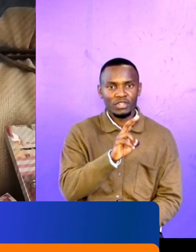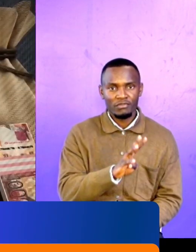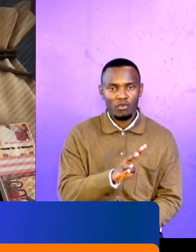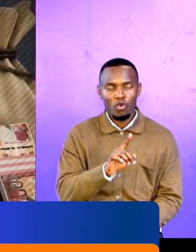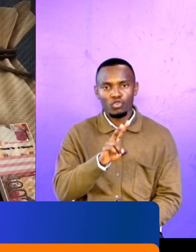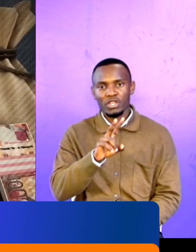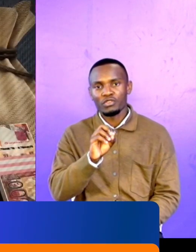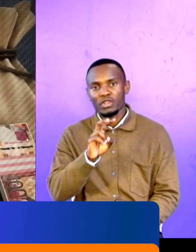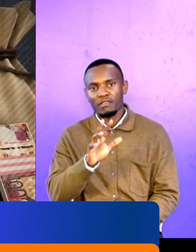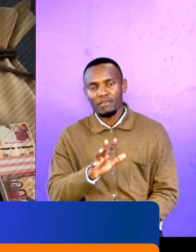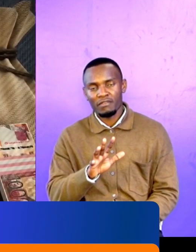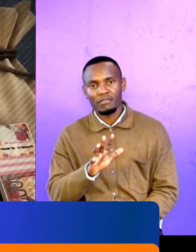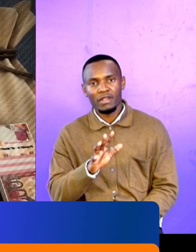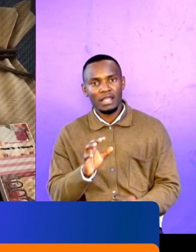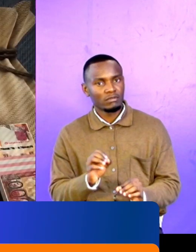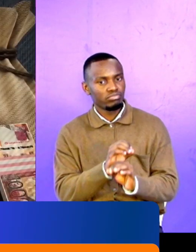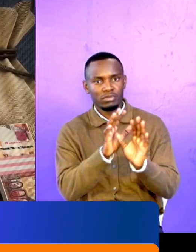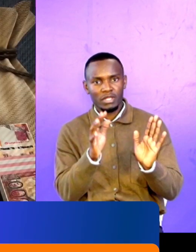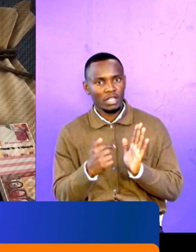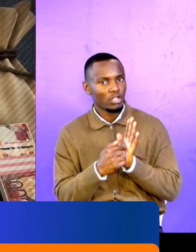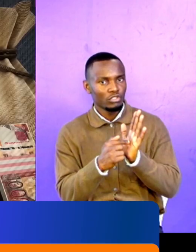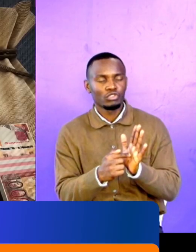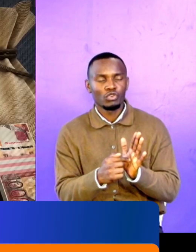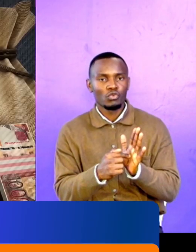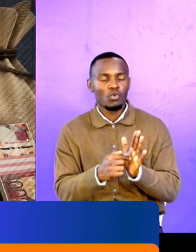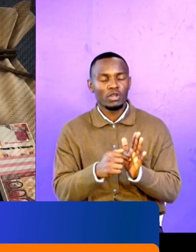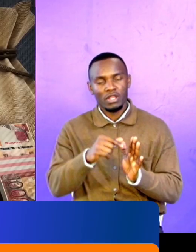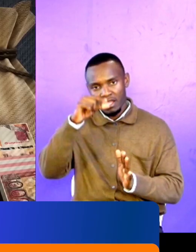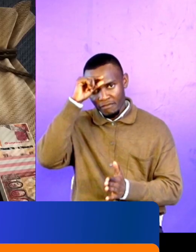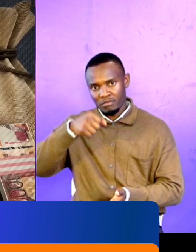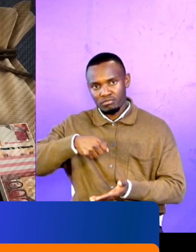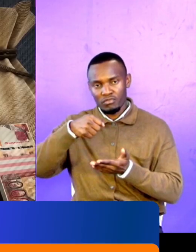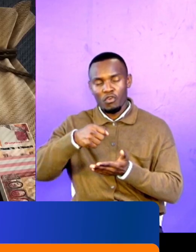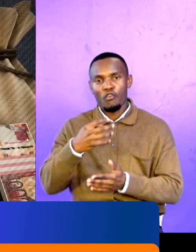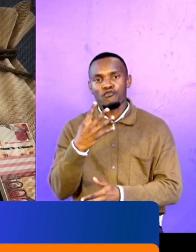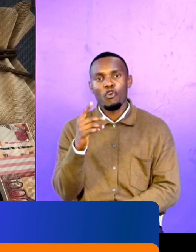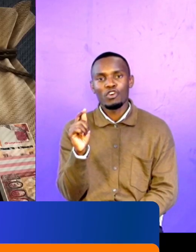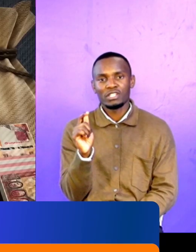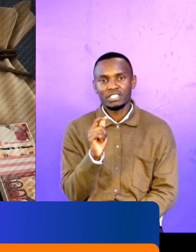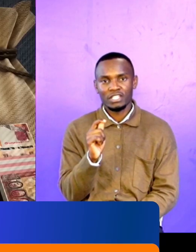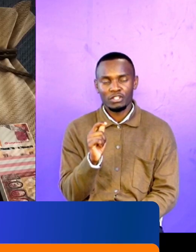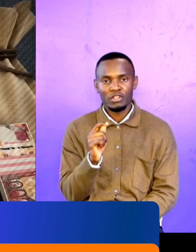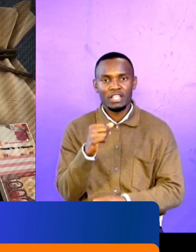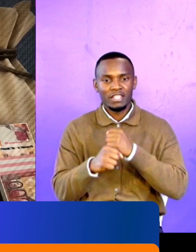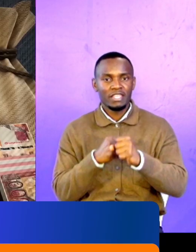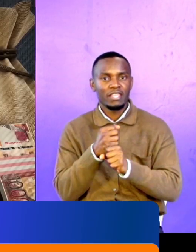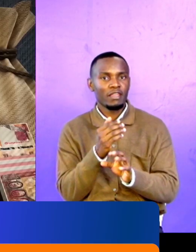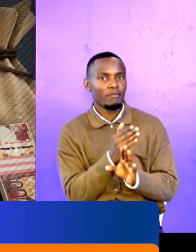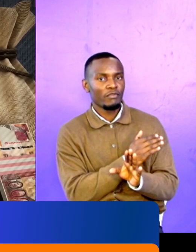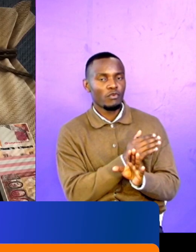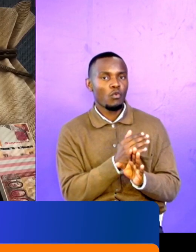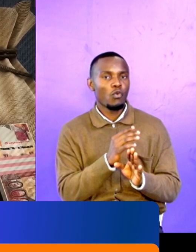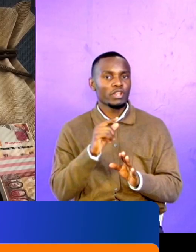the government's expenditure of the total budget of 4 trillion in the year preceding the Gen Z protests that led